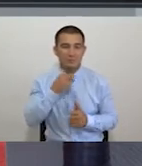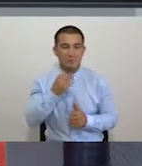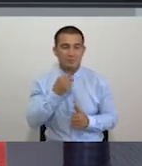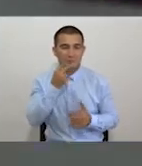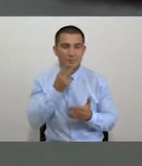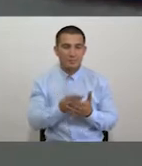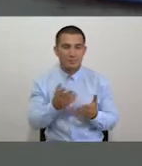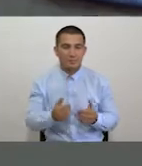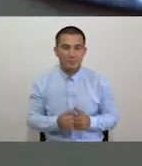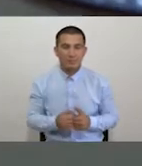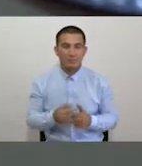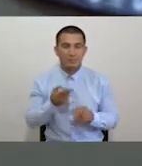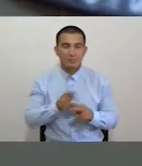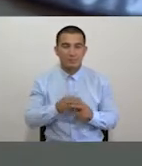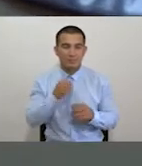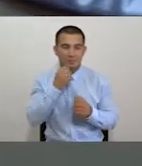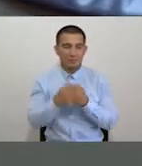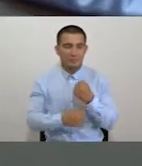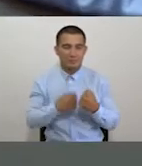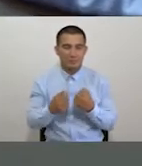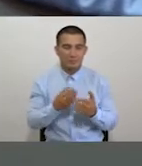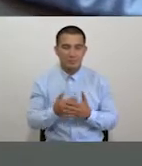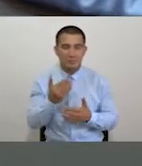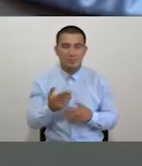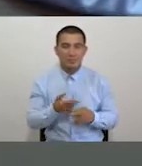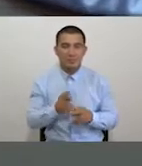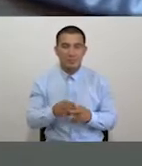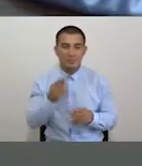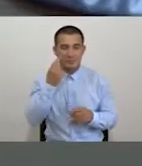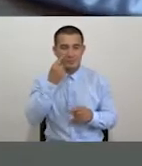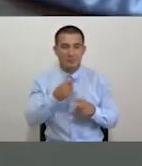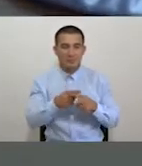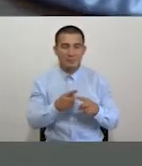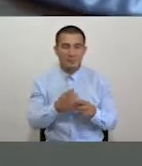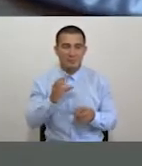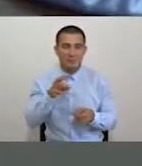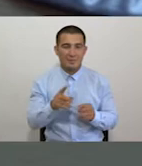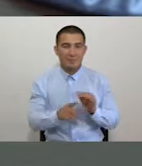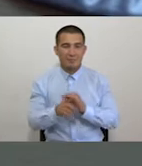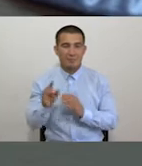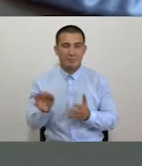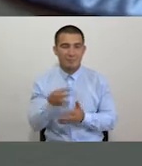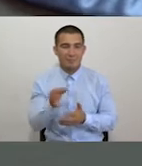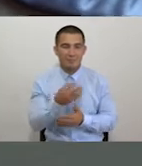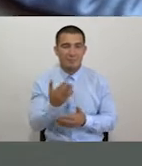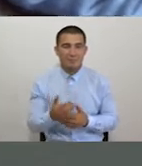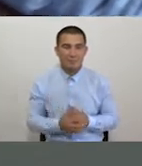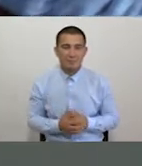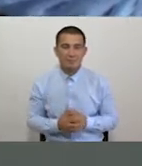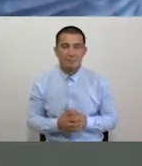Demak, gazlama chetidan 0,5 cm tashlab, chokni boshlaymiz.